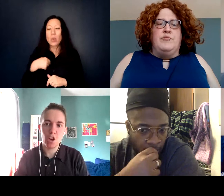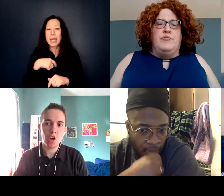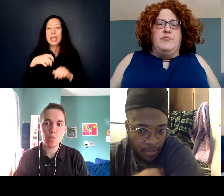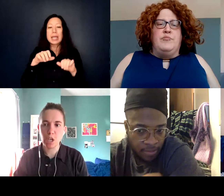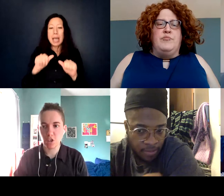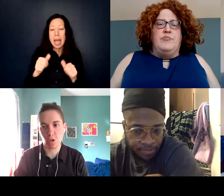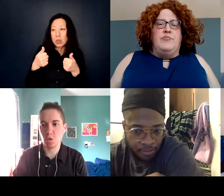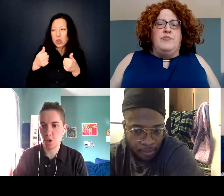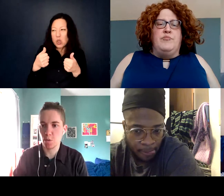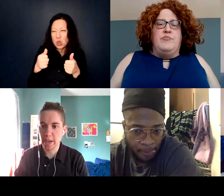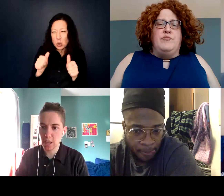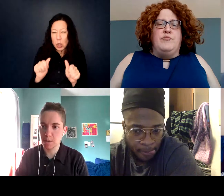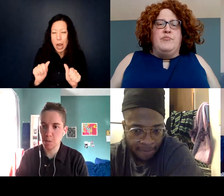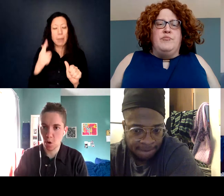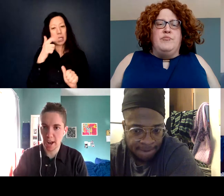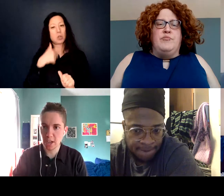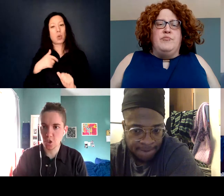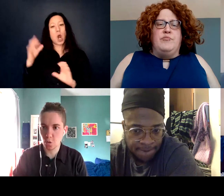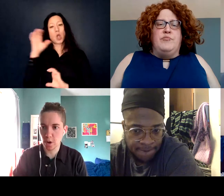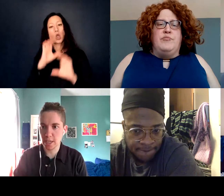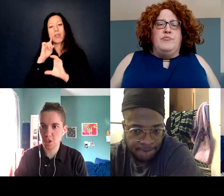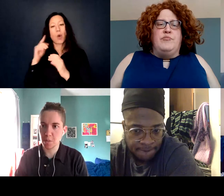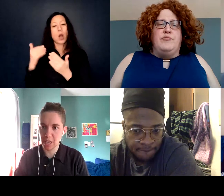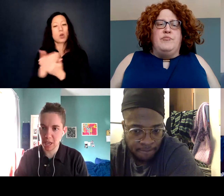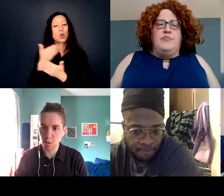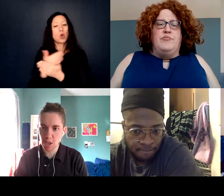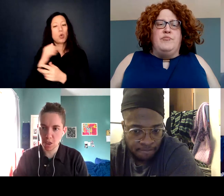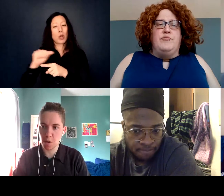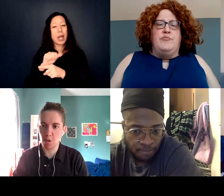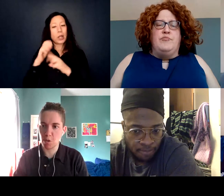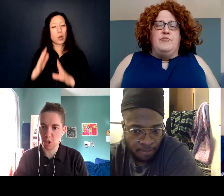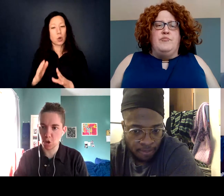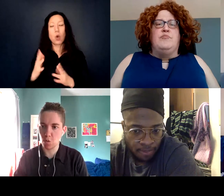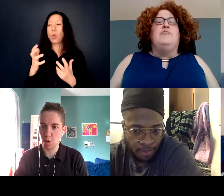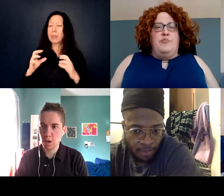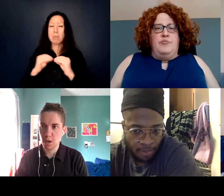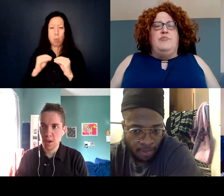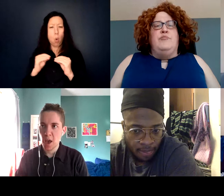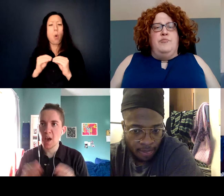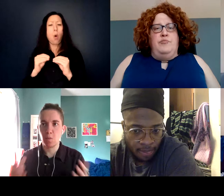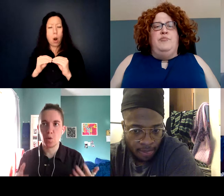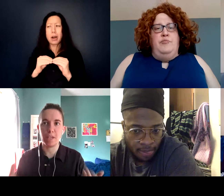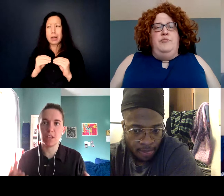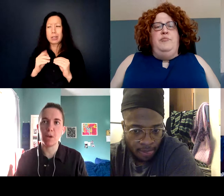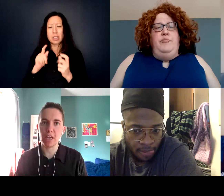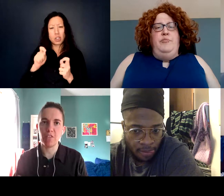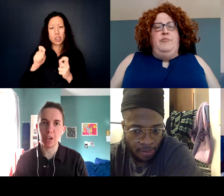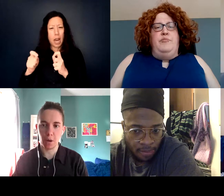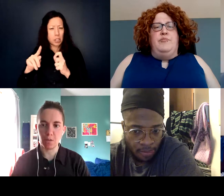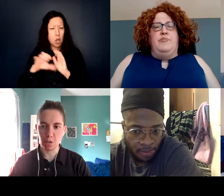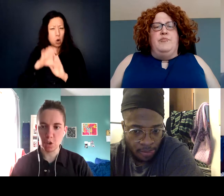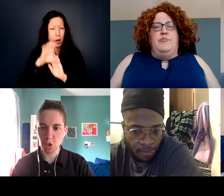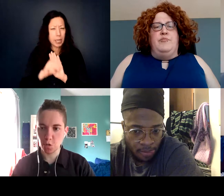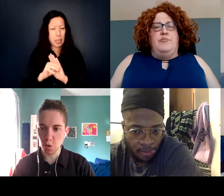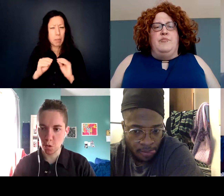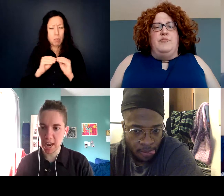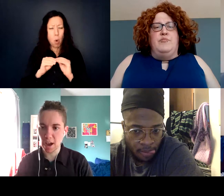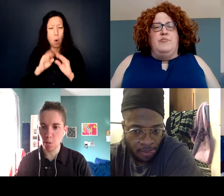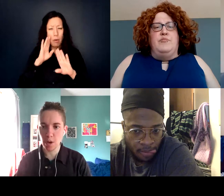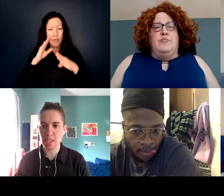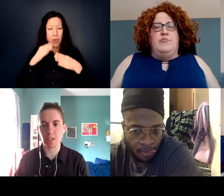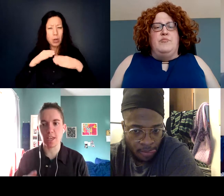anyway, to like restructure the curriculum to be more action oriented to begin with. But what we don't have a promise that we can figure out